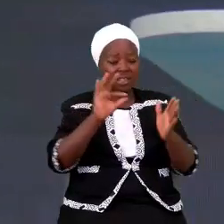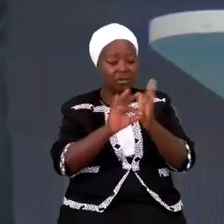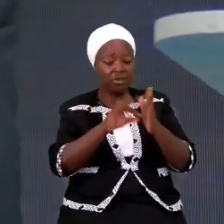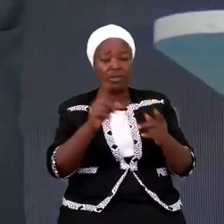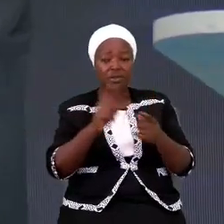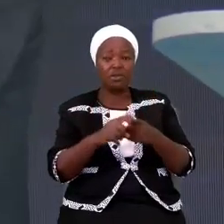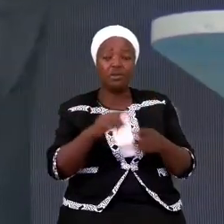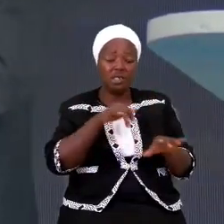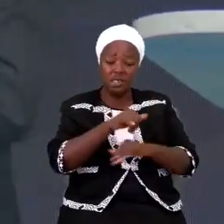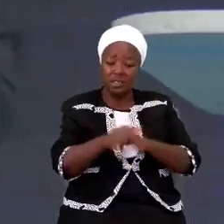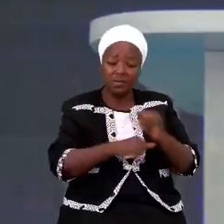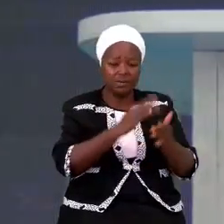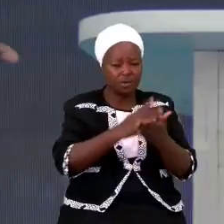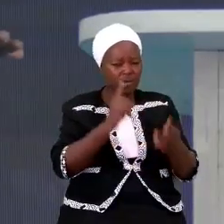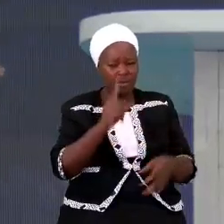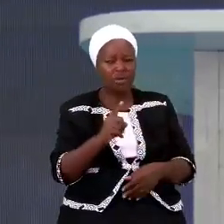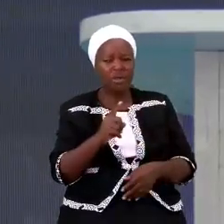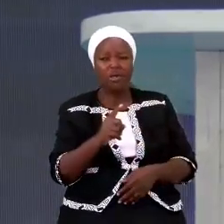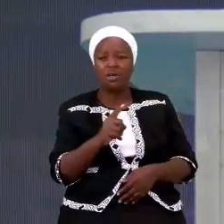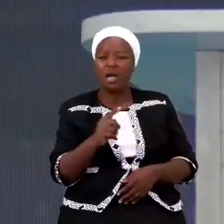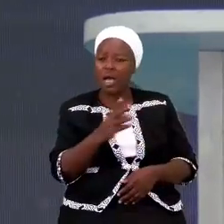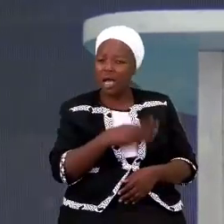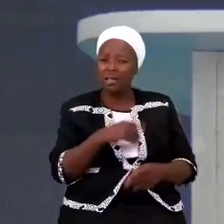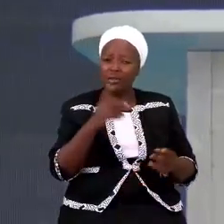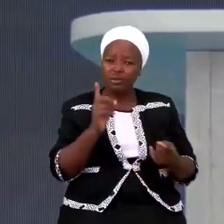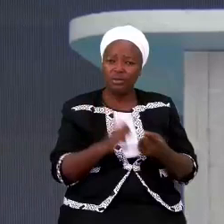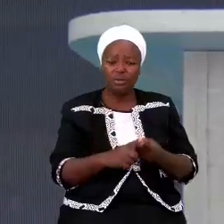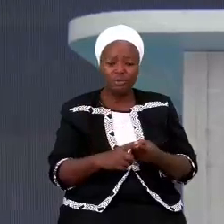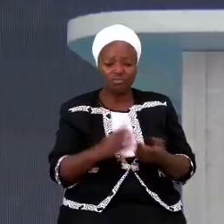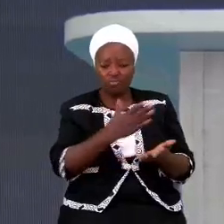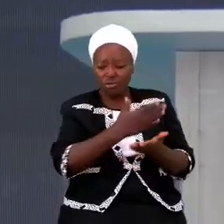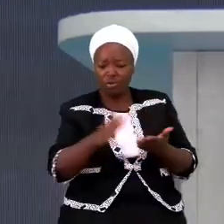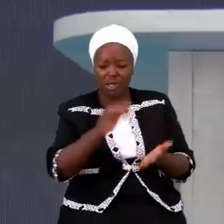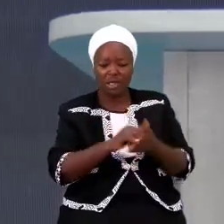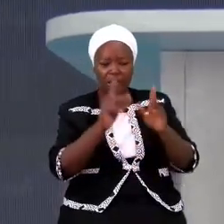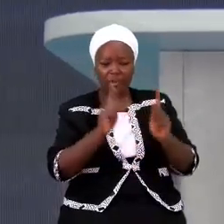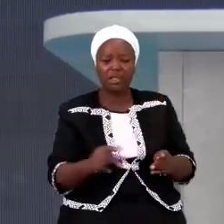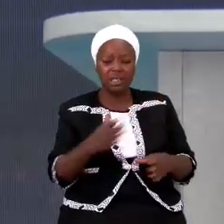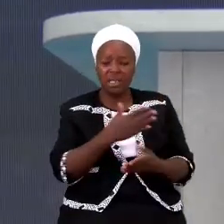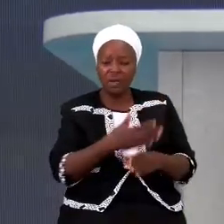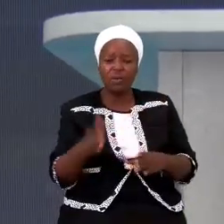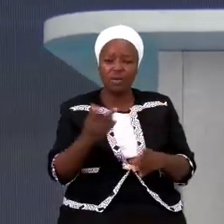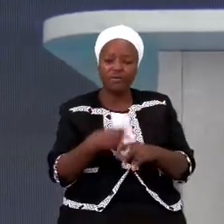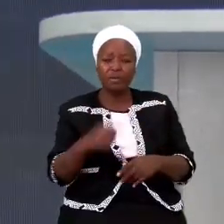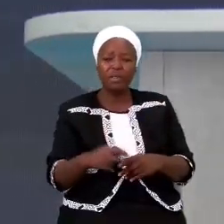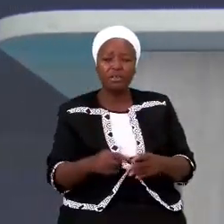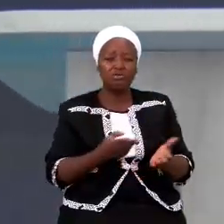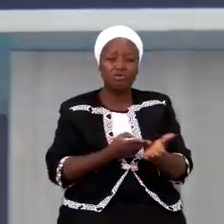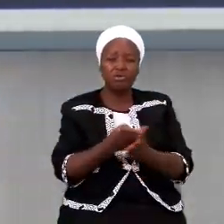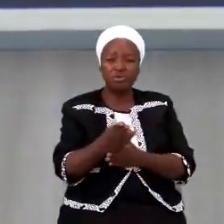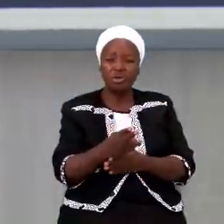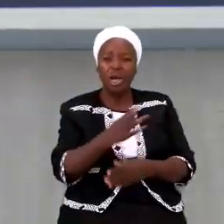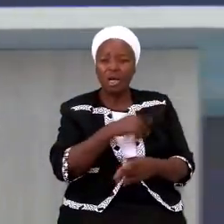truth unto what is not truth, that's lying. And you say, now I'm sanctified. Hold on. When you